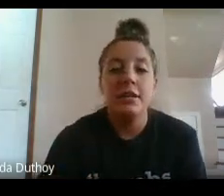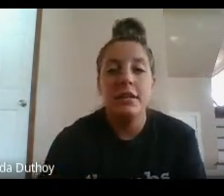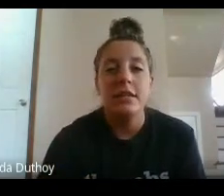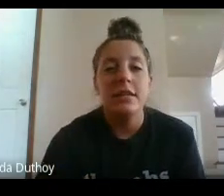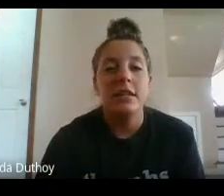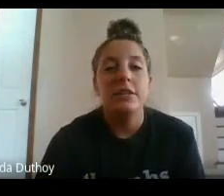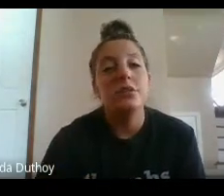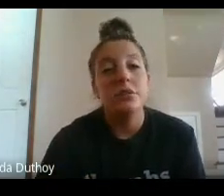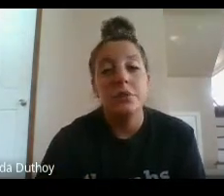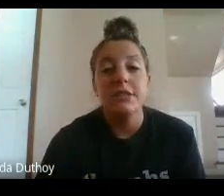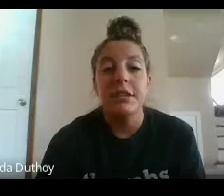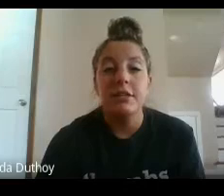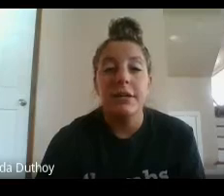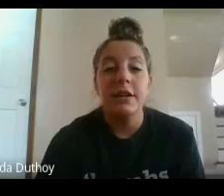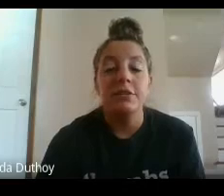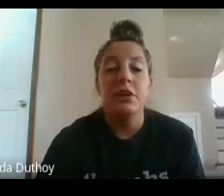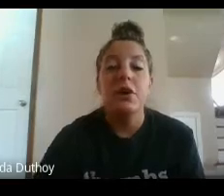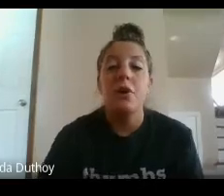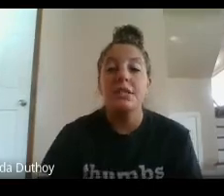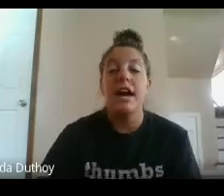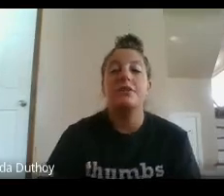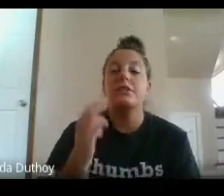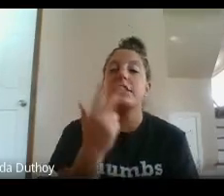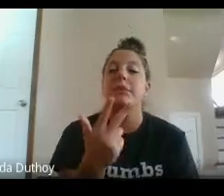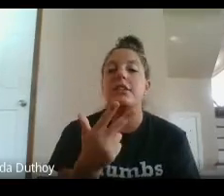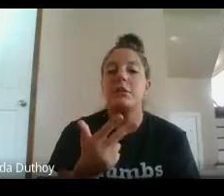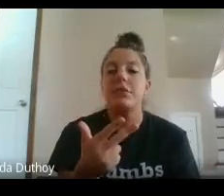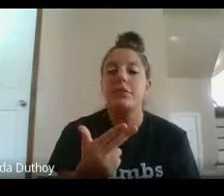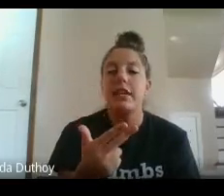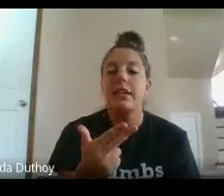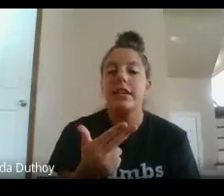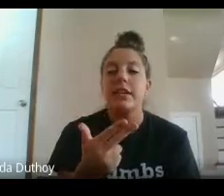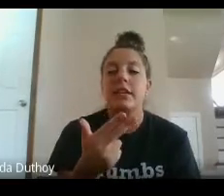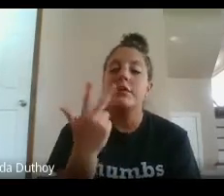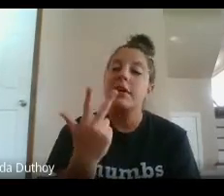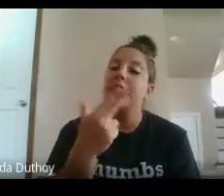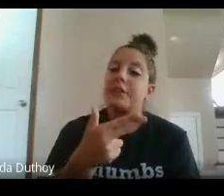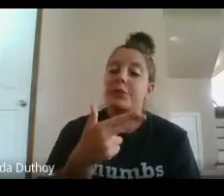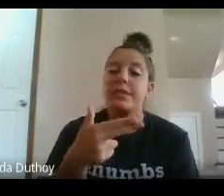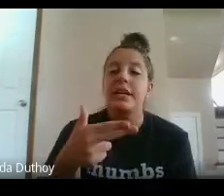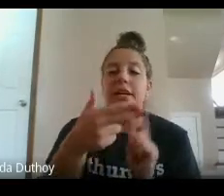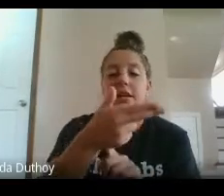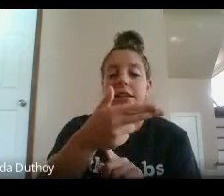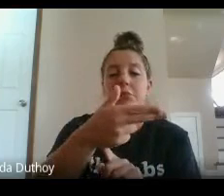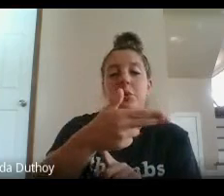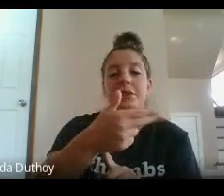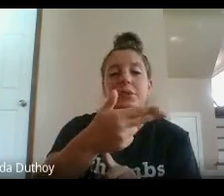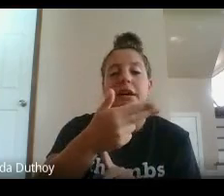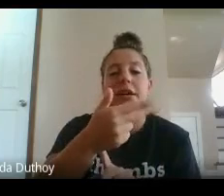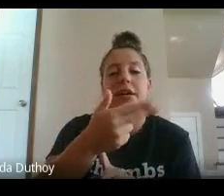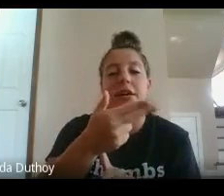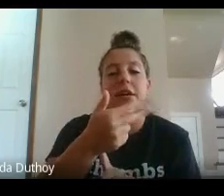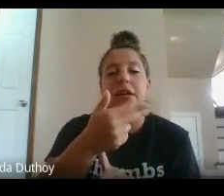one-handed. Zoo is finger spelled. Hotel, so you're going to make the number 3, kind of close it, and then